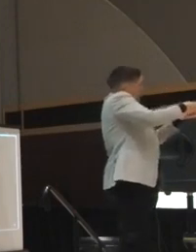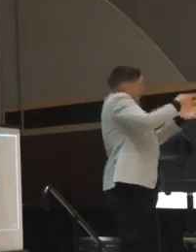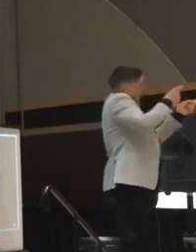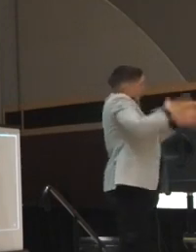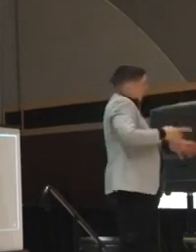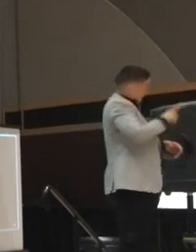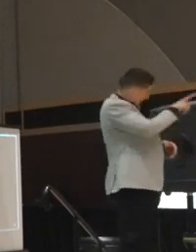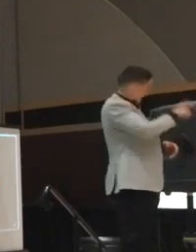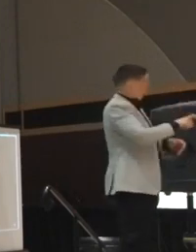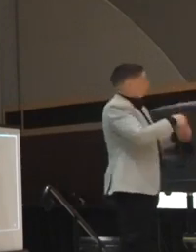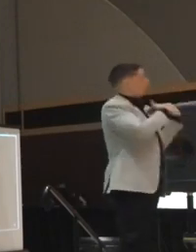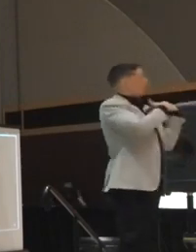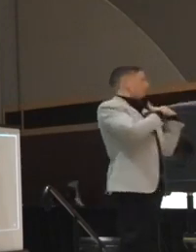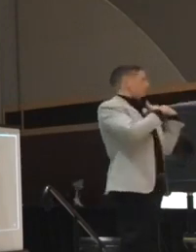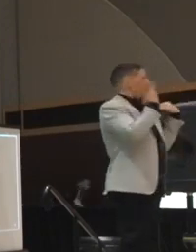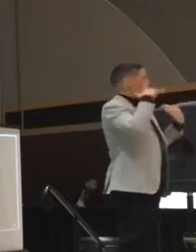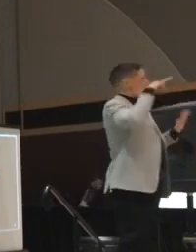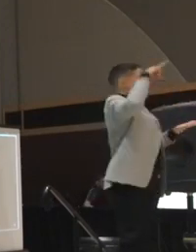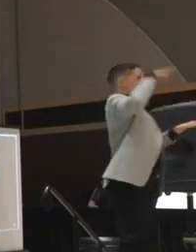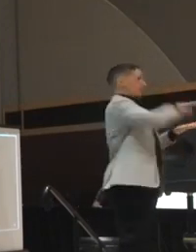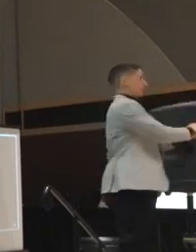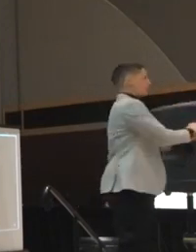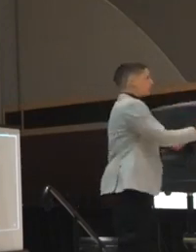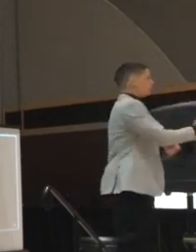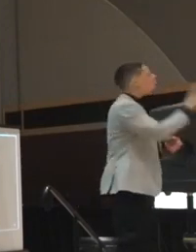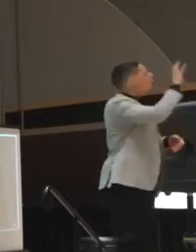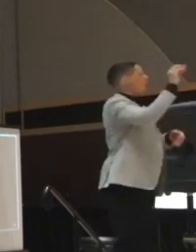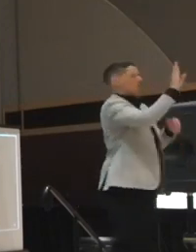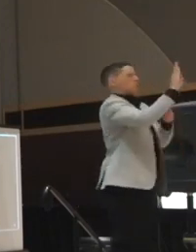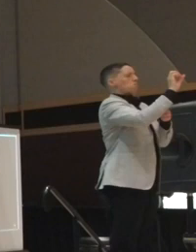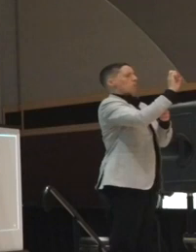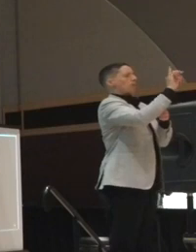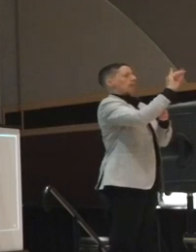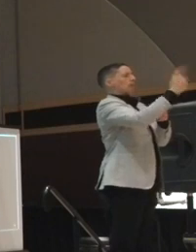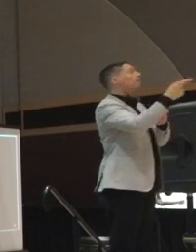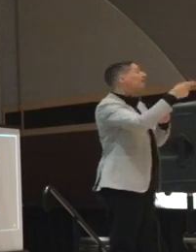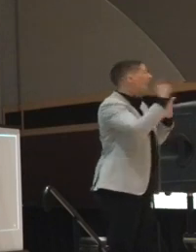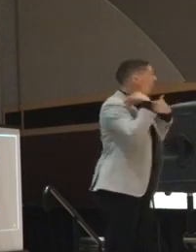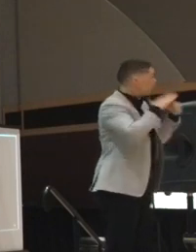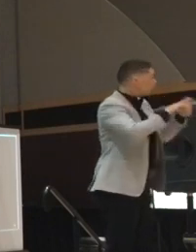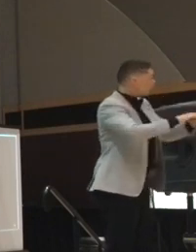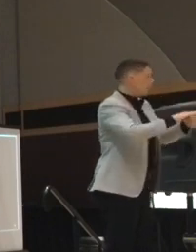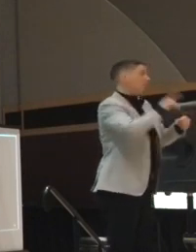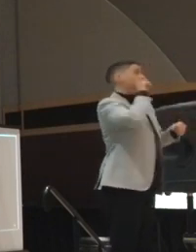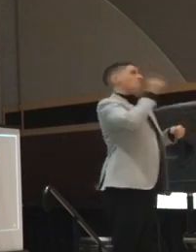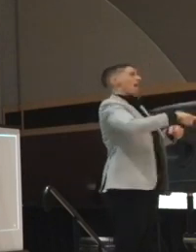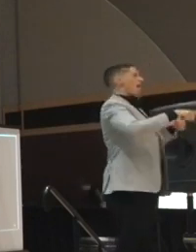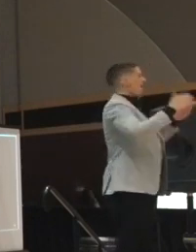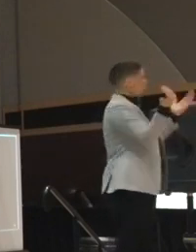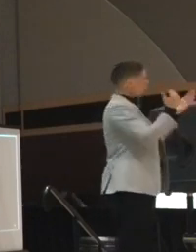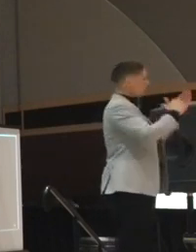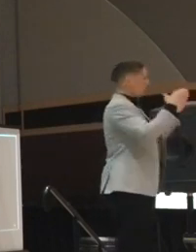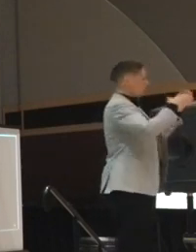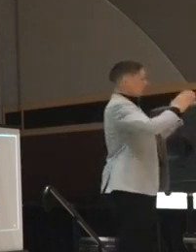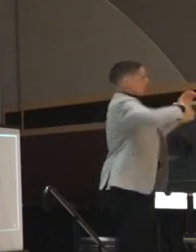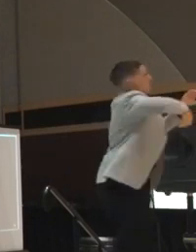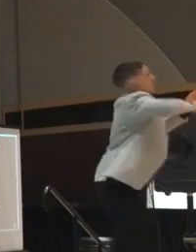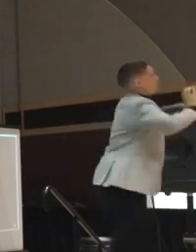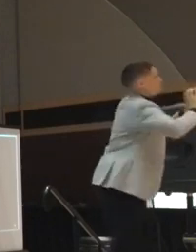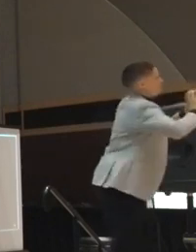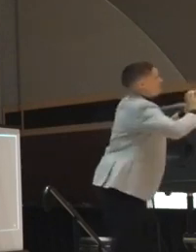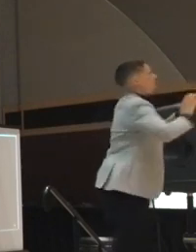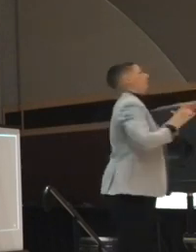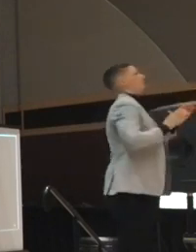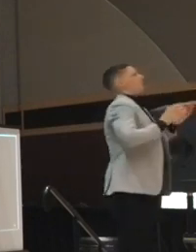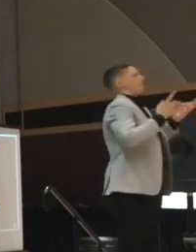was pressure put on Boeing to not have to recertify the pilots in the simulator, because to make that plane fuel